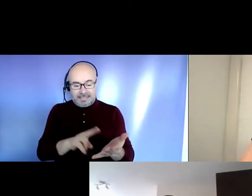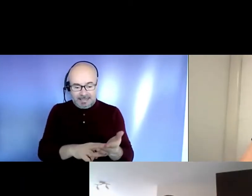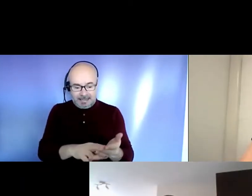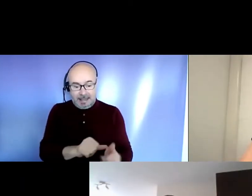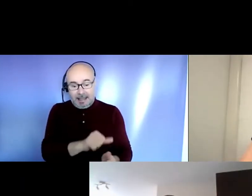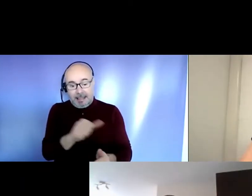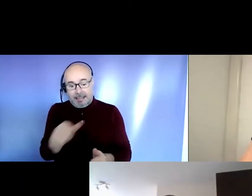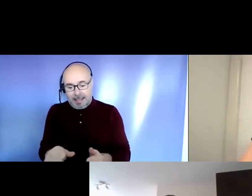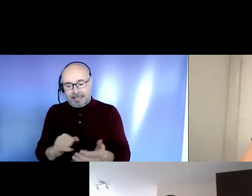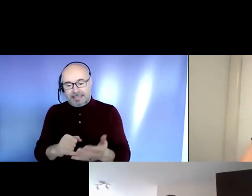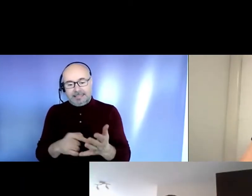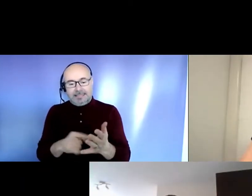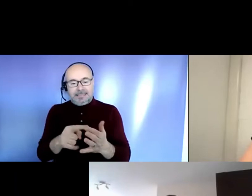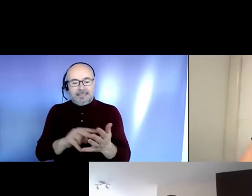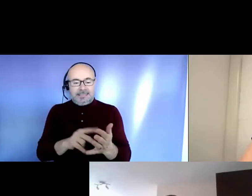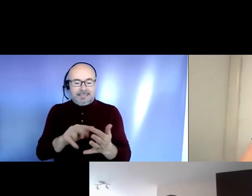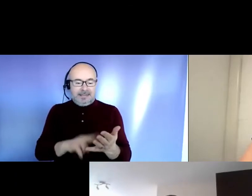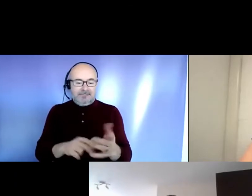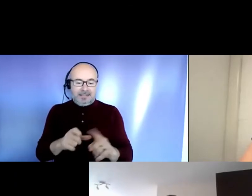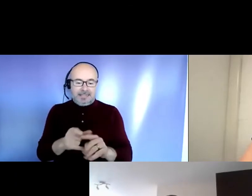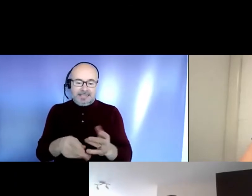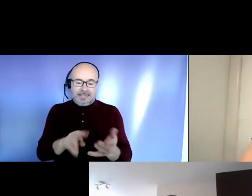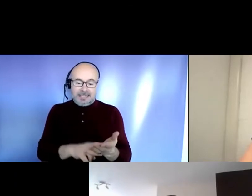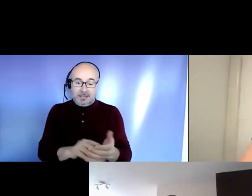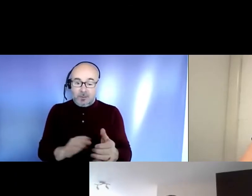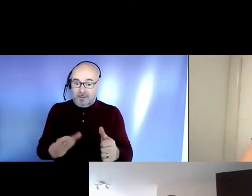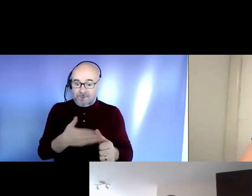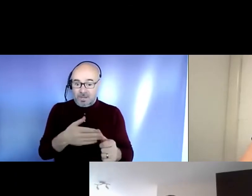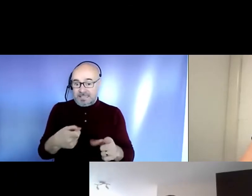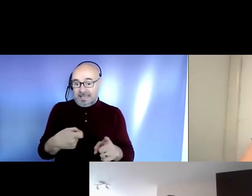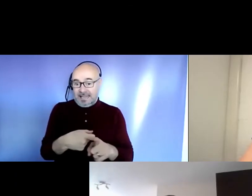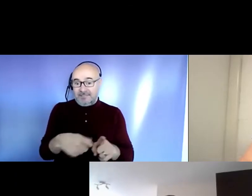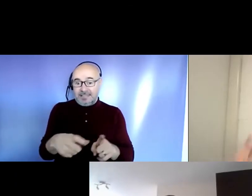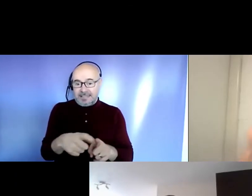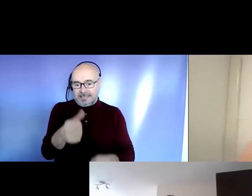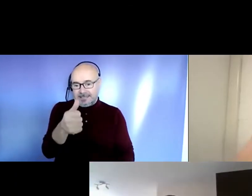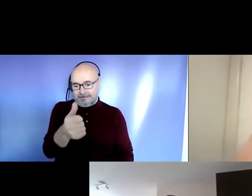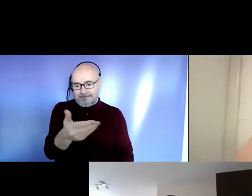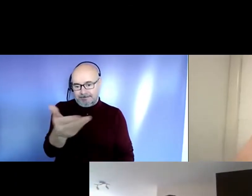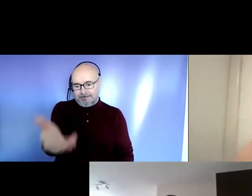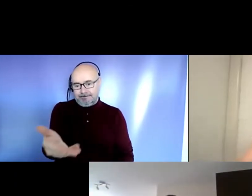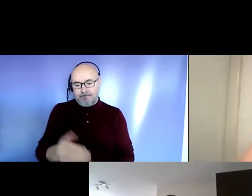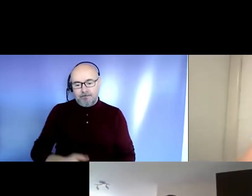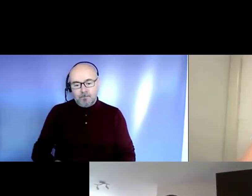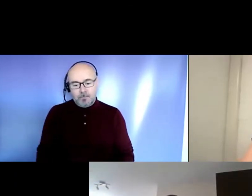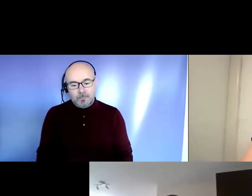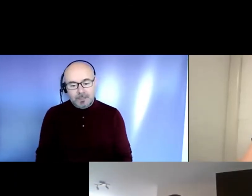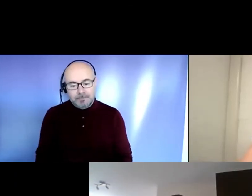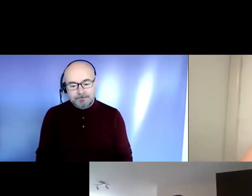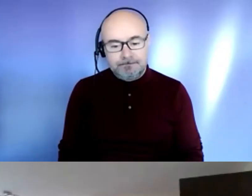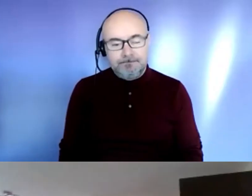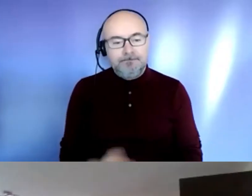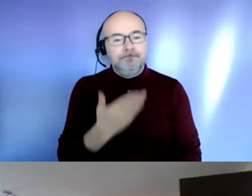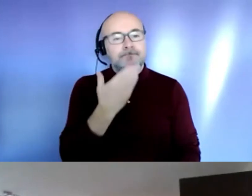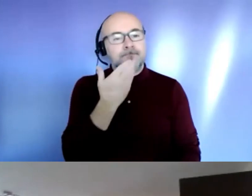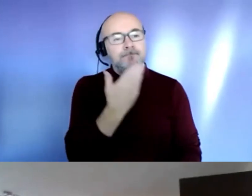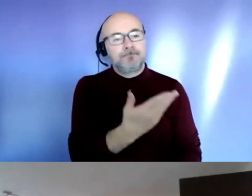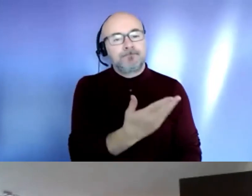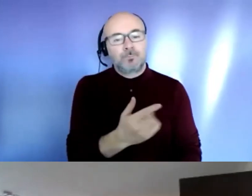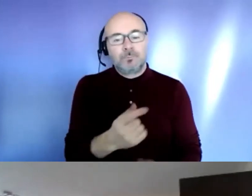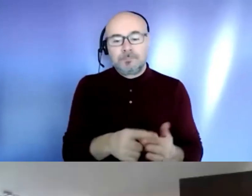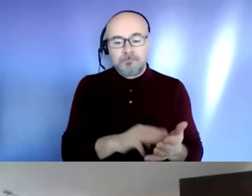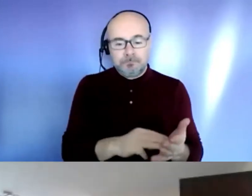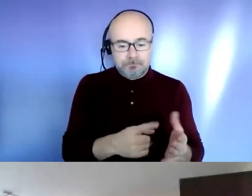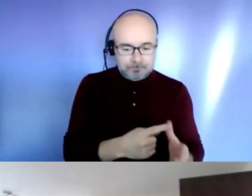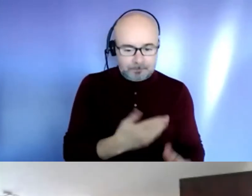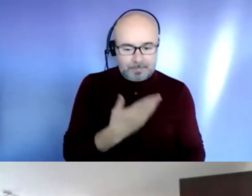Card. So Keith, can I pass over to you to share your screen, please? You certainly can. Thank you, Emma and Karen, and good afternoon,